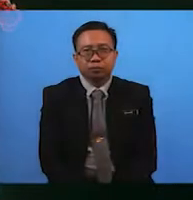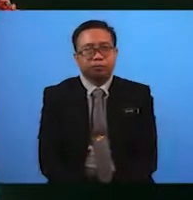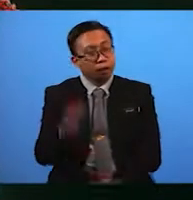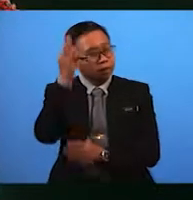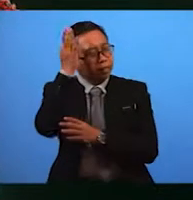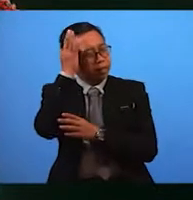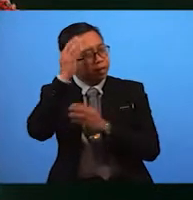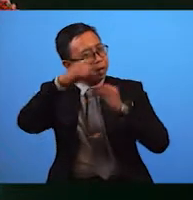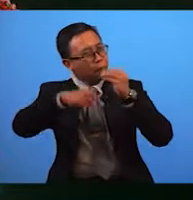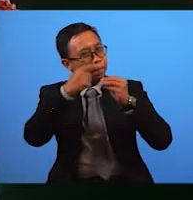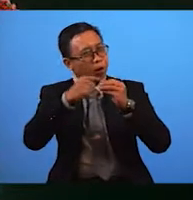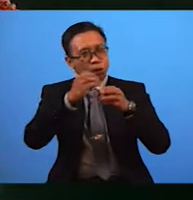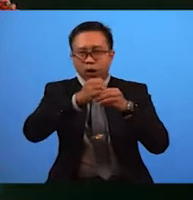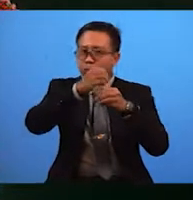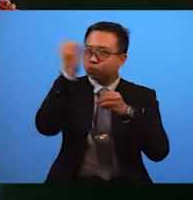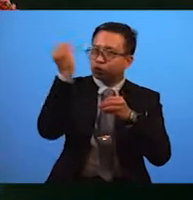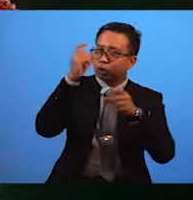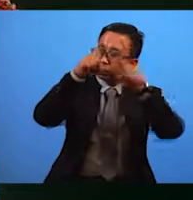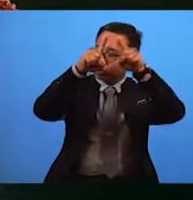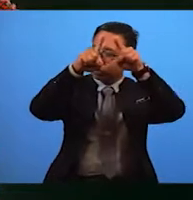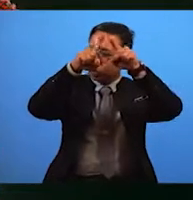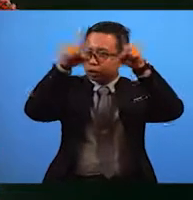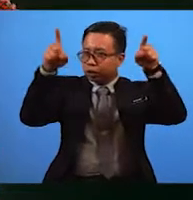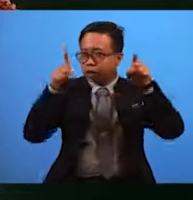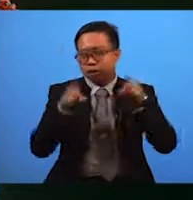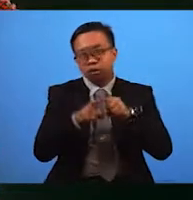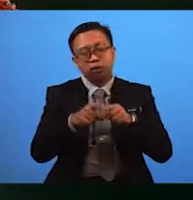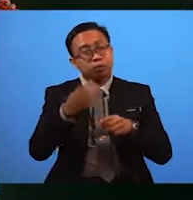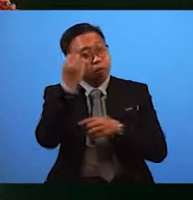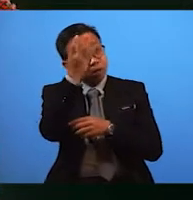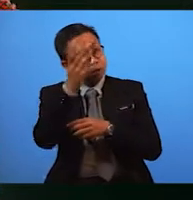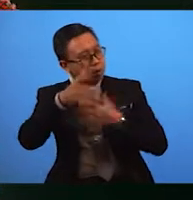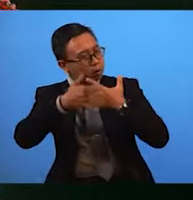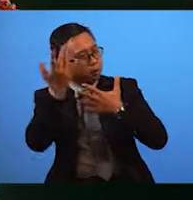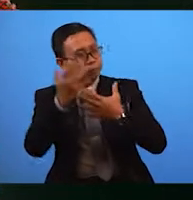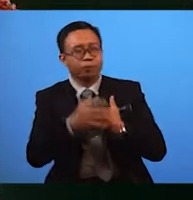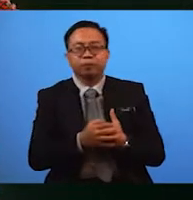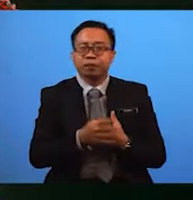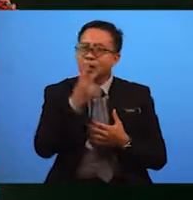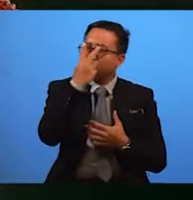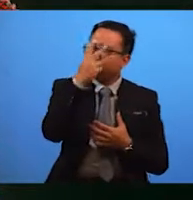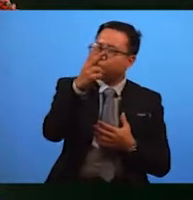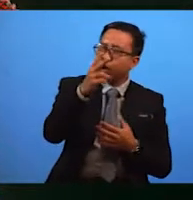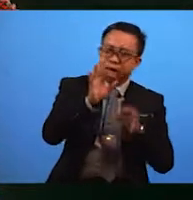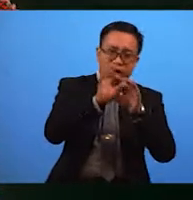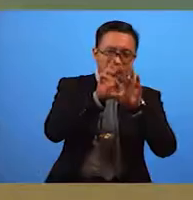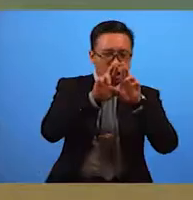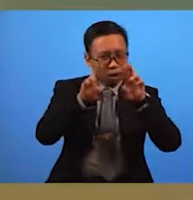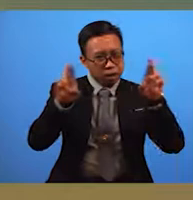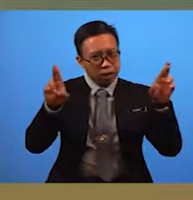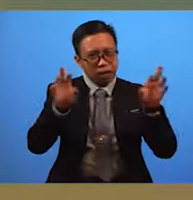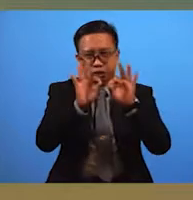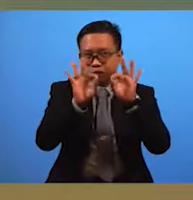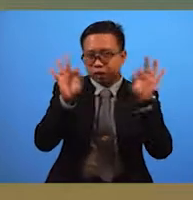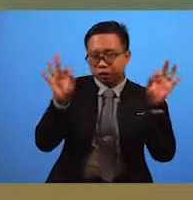Think about the upside-down triangle which I mentioned earlier, and look at the underlined sentence.